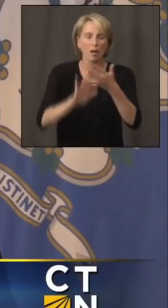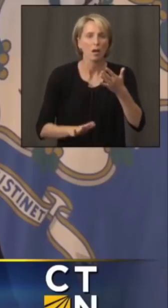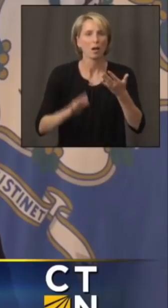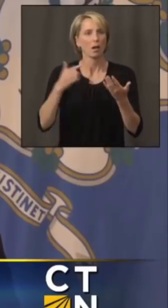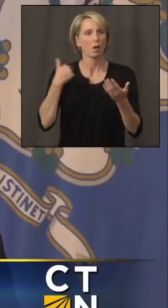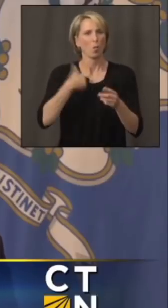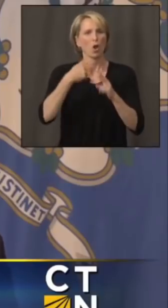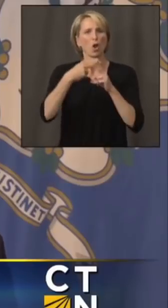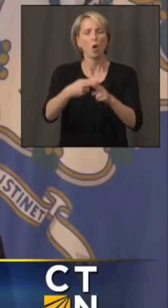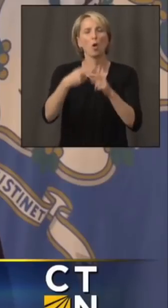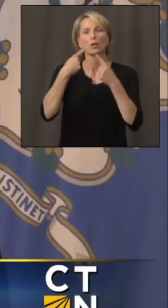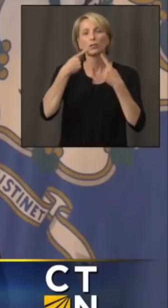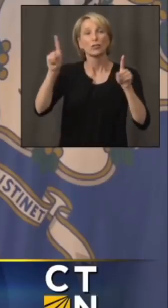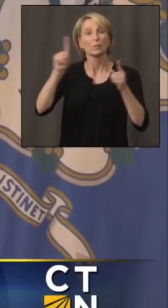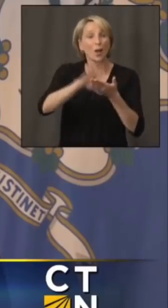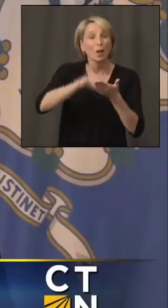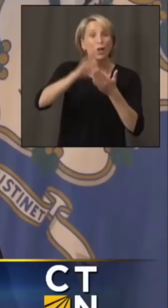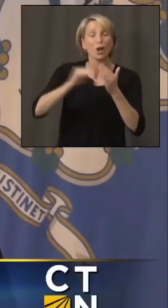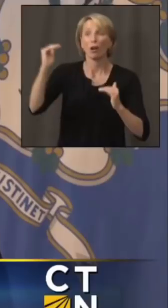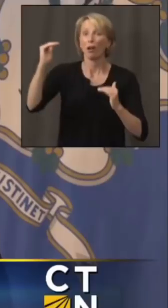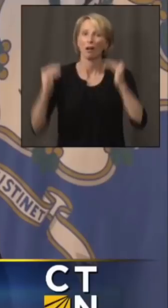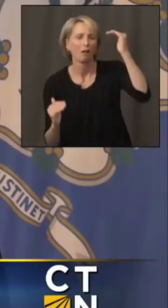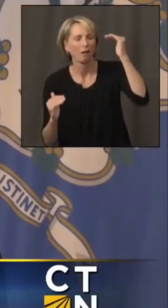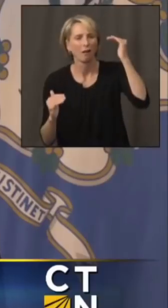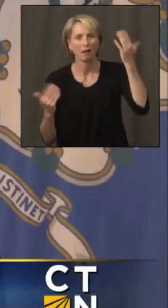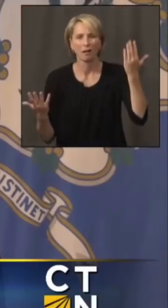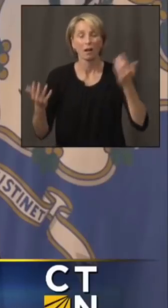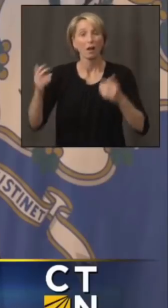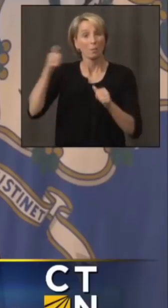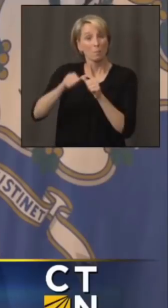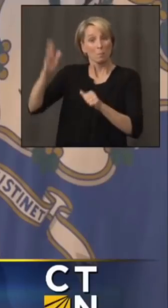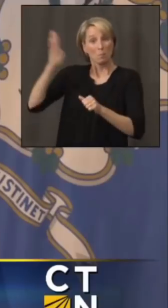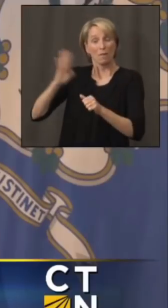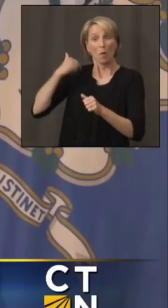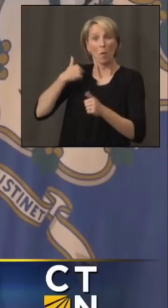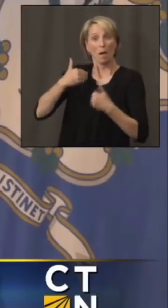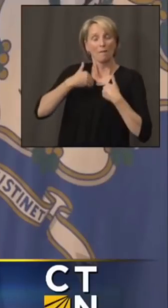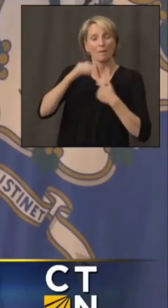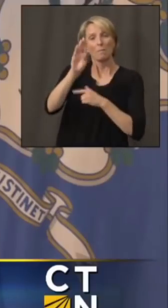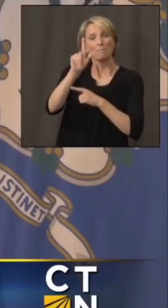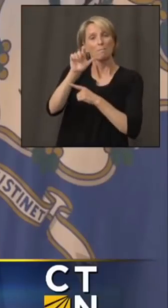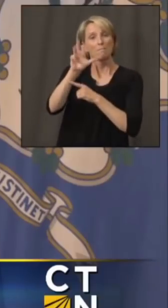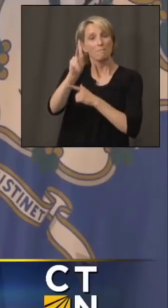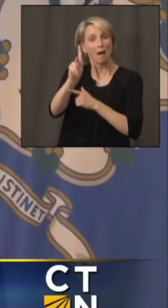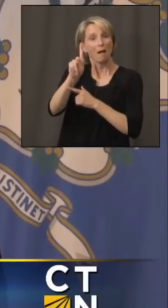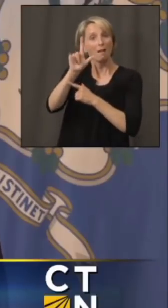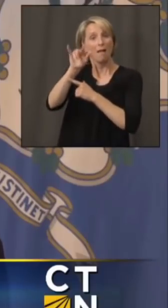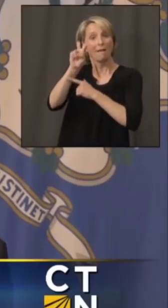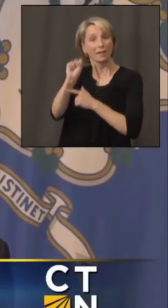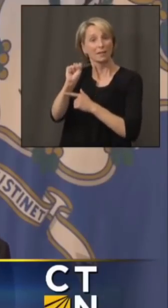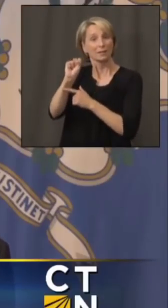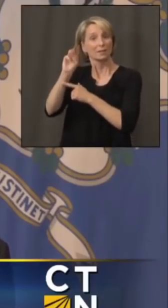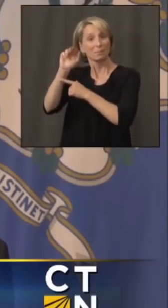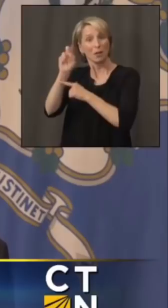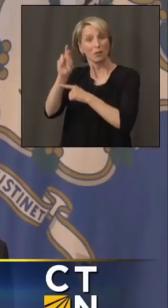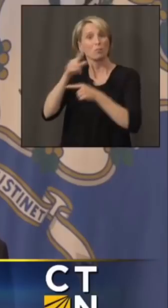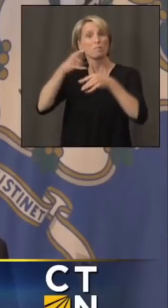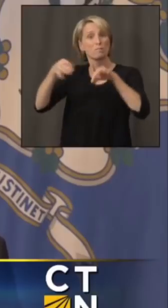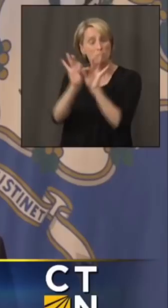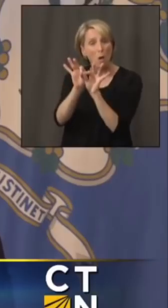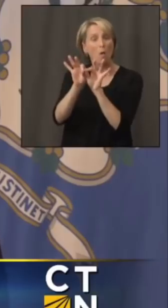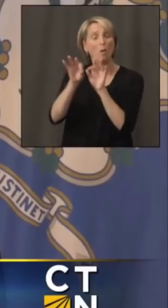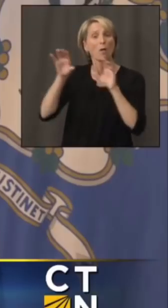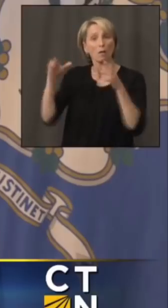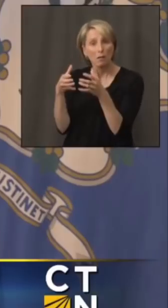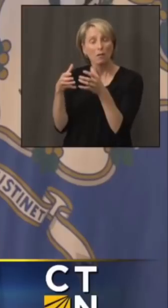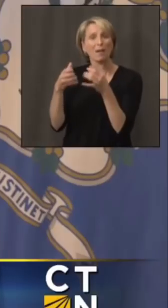were out there saying Black Lives Matter. And now I worry that we're going to leave behind a generation of kids who don't always have all the